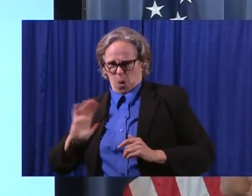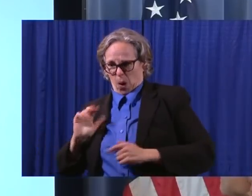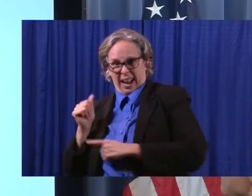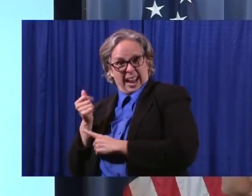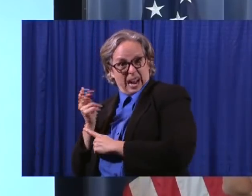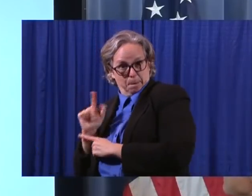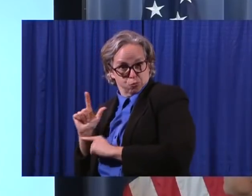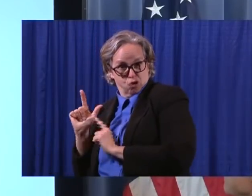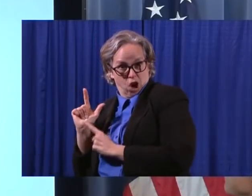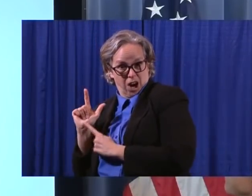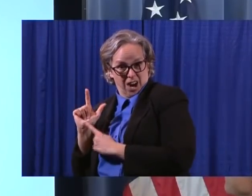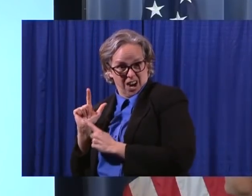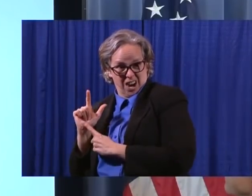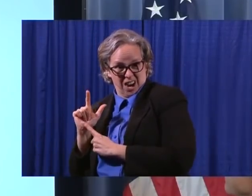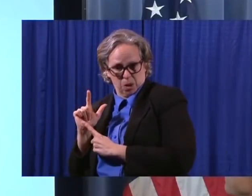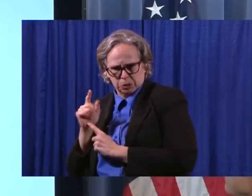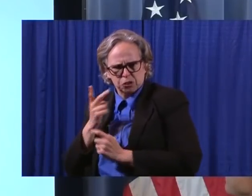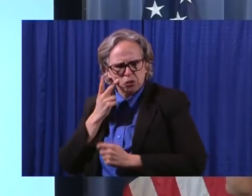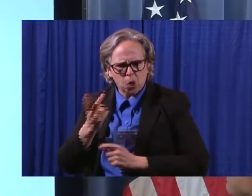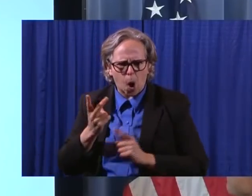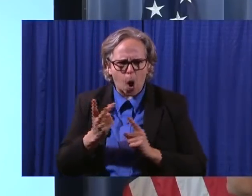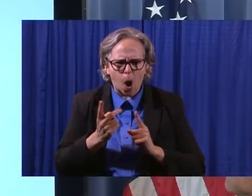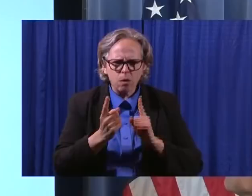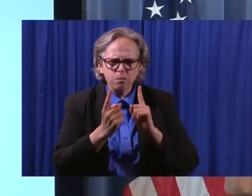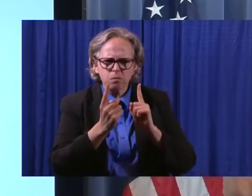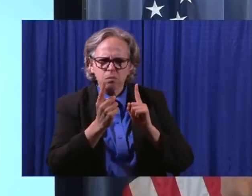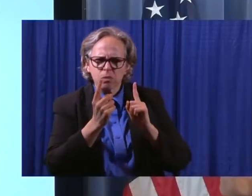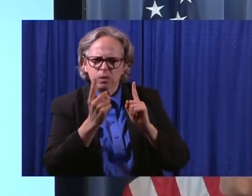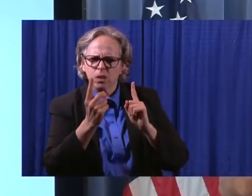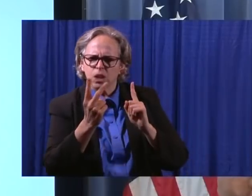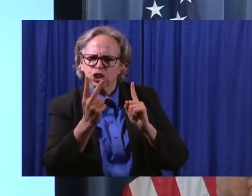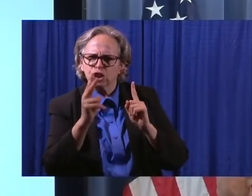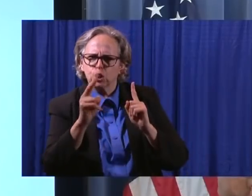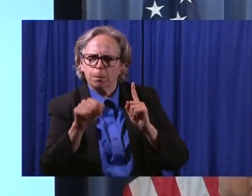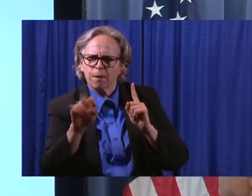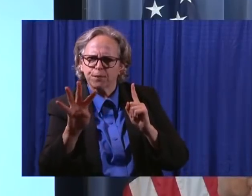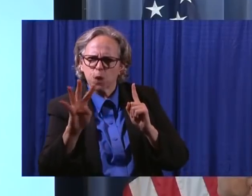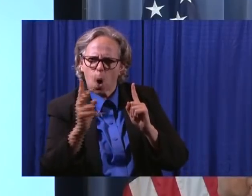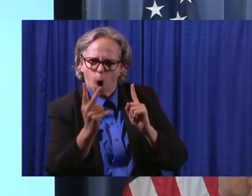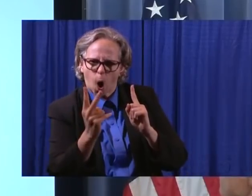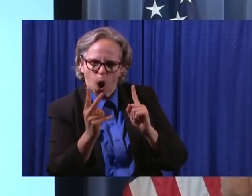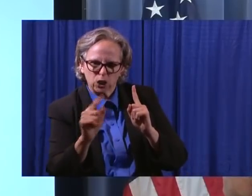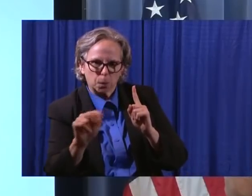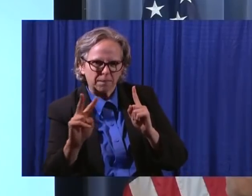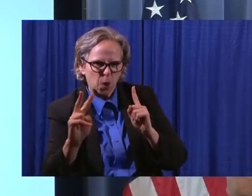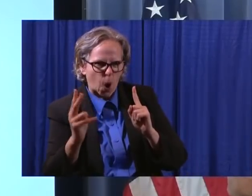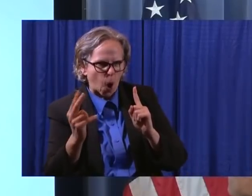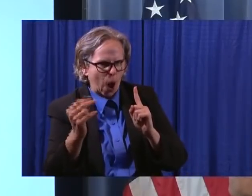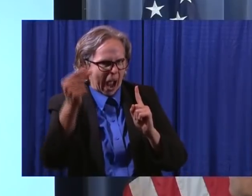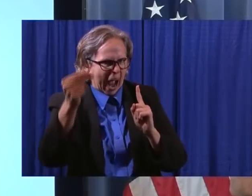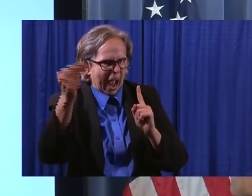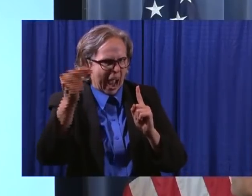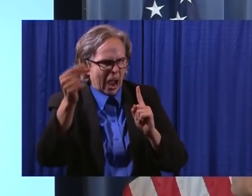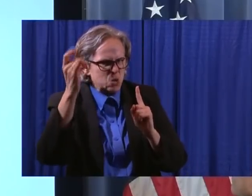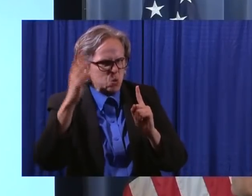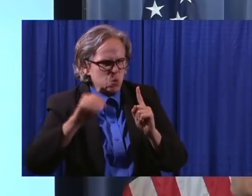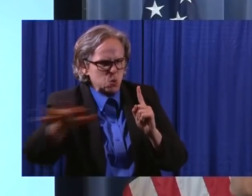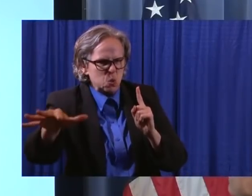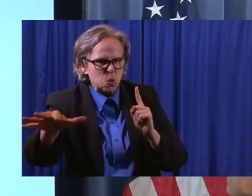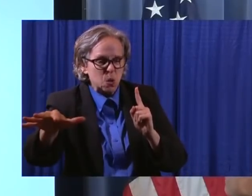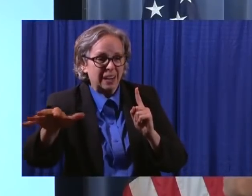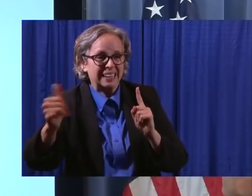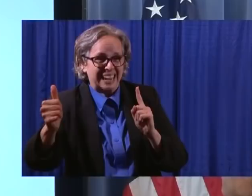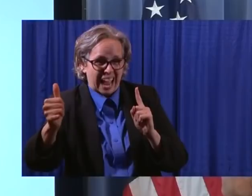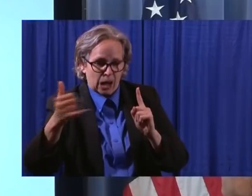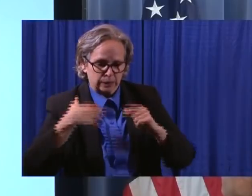in our region, our R factor was 2.4. But with the social distancing and the interventions,